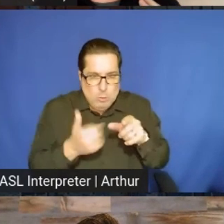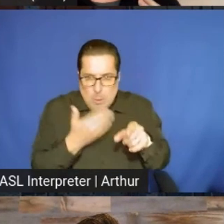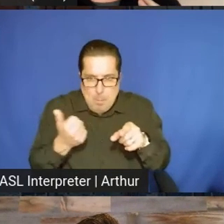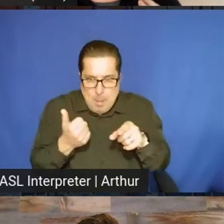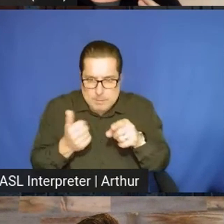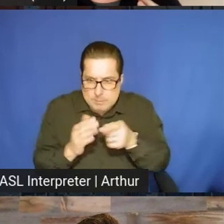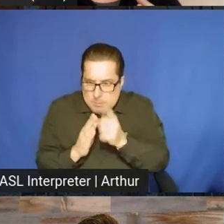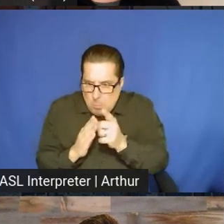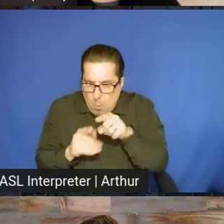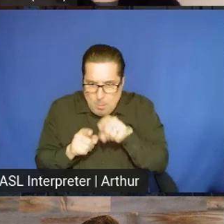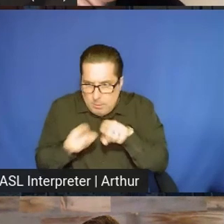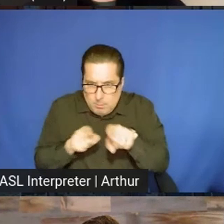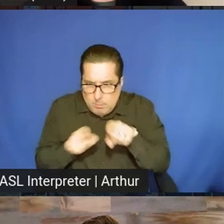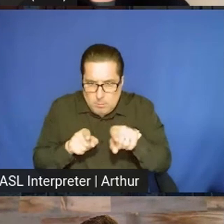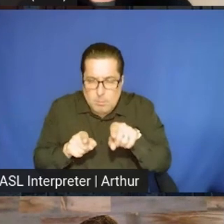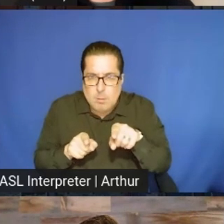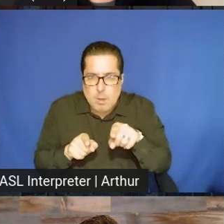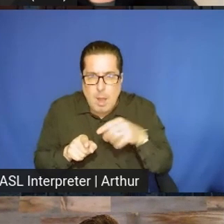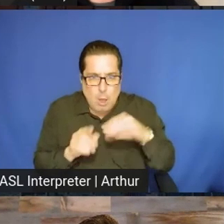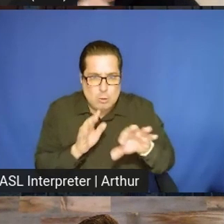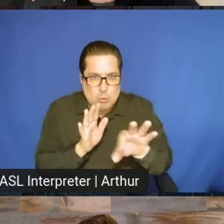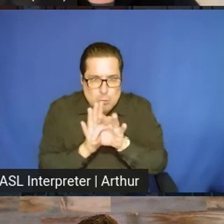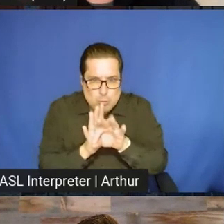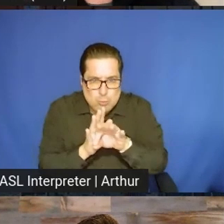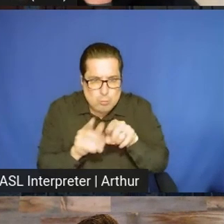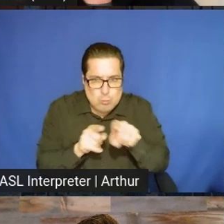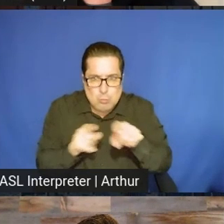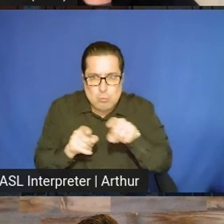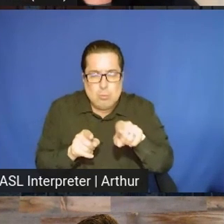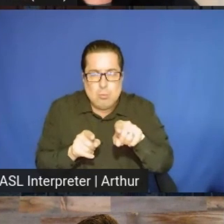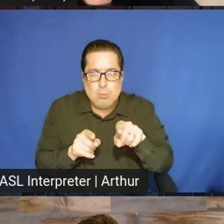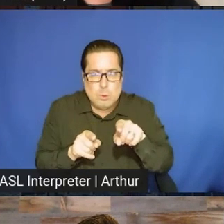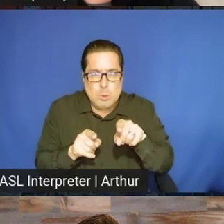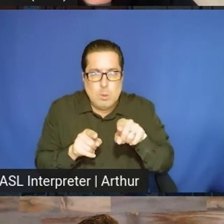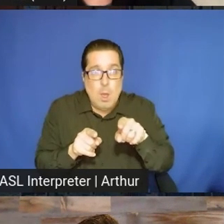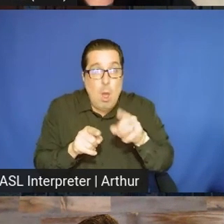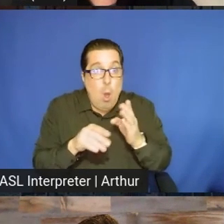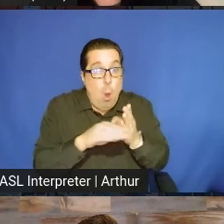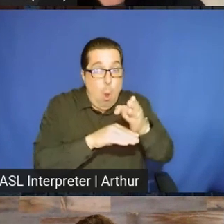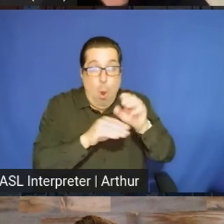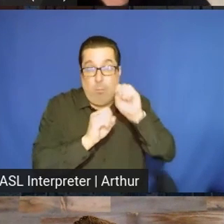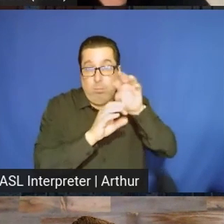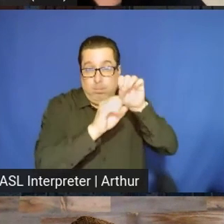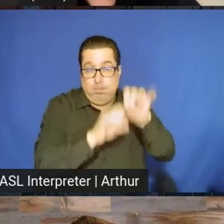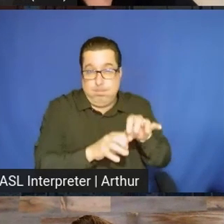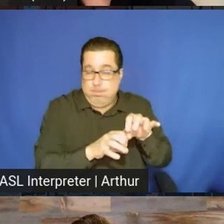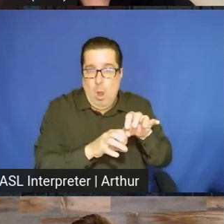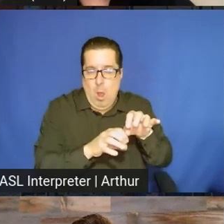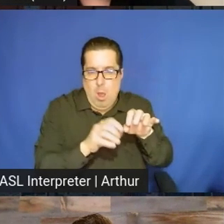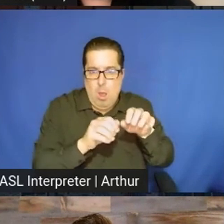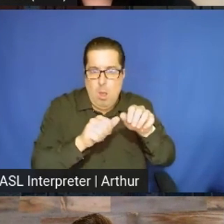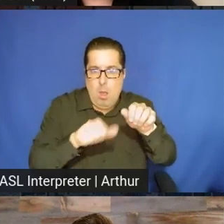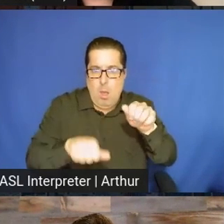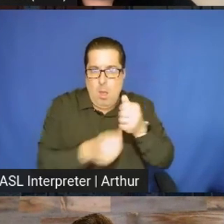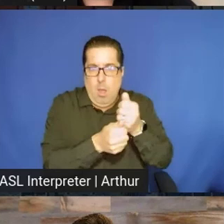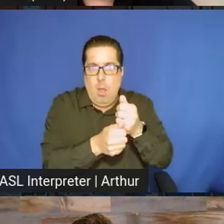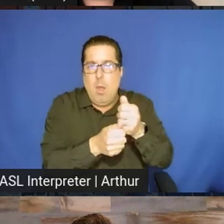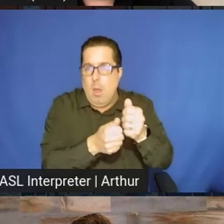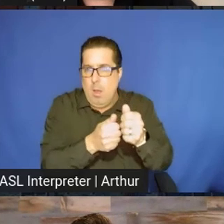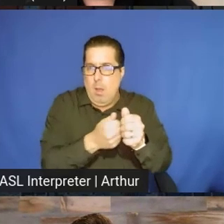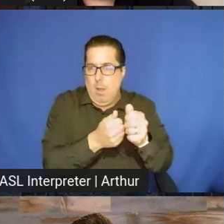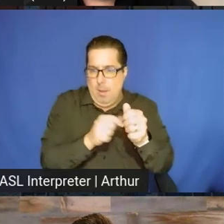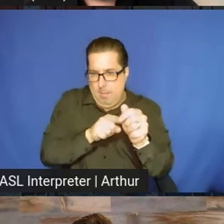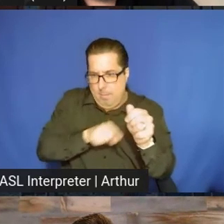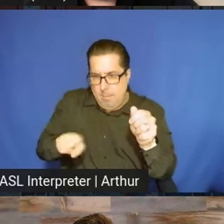I can choose to schedule these workloads, so I avoid that overhead. And what's really unique here compared to cluster